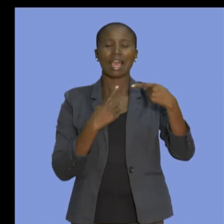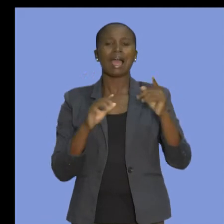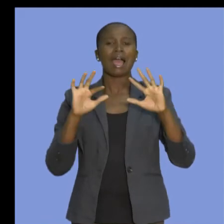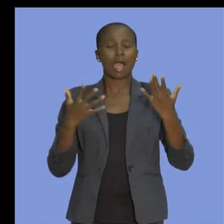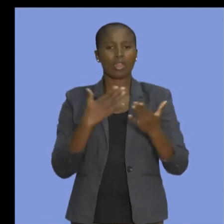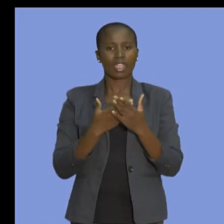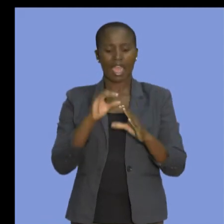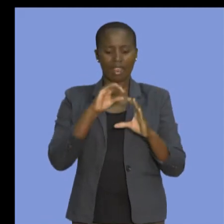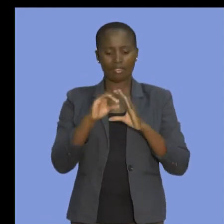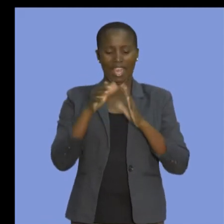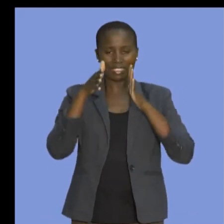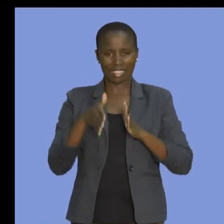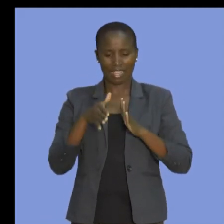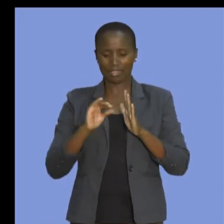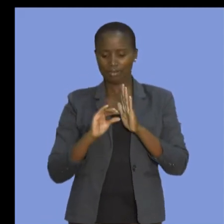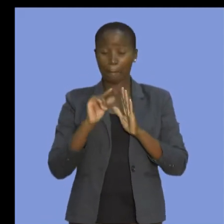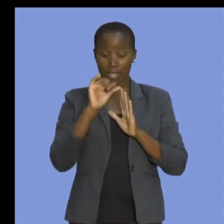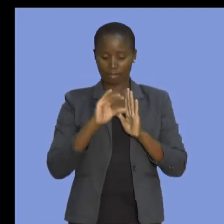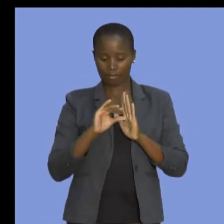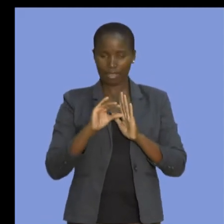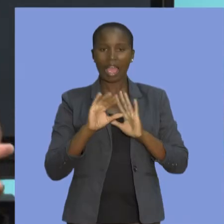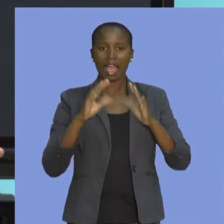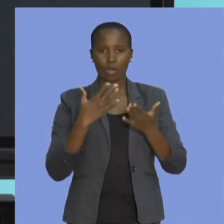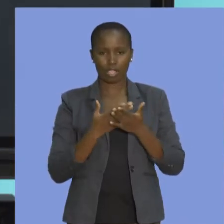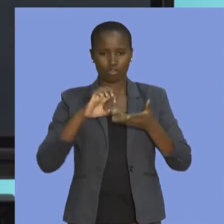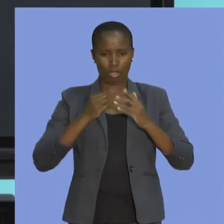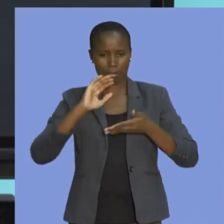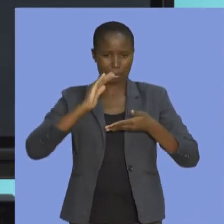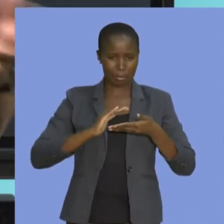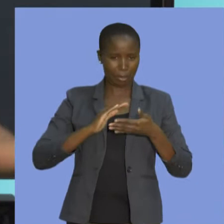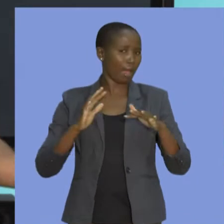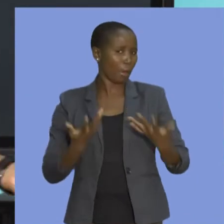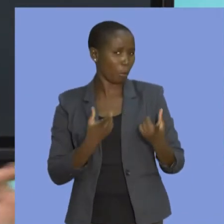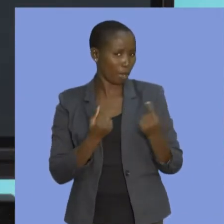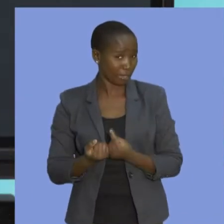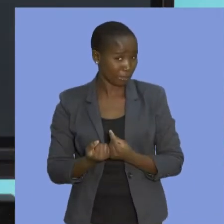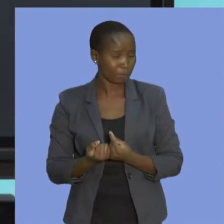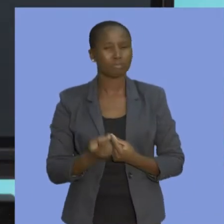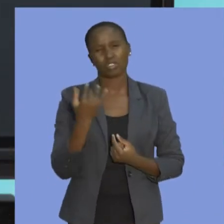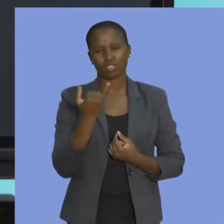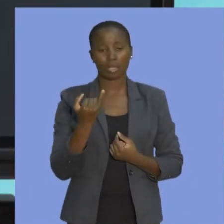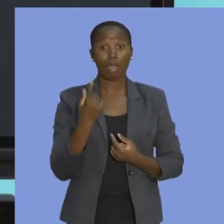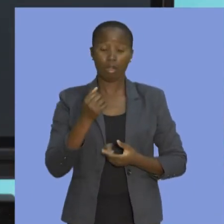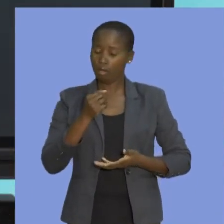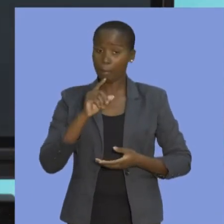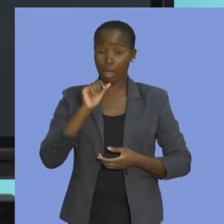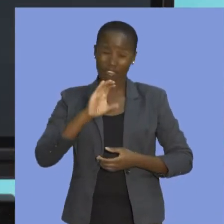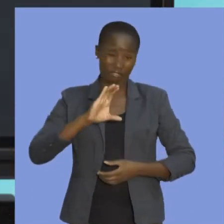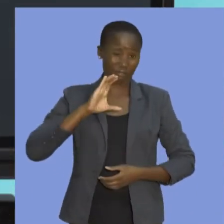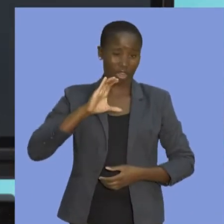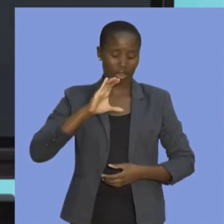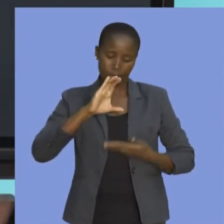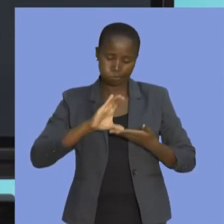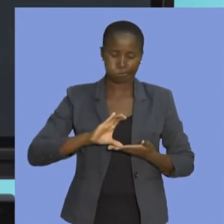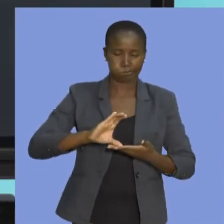reduce risk on investment? Okay. So you have a lump sum of money, or it's an